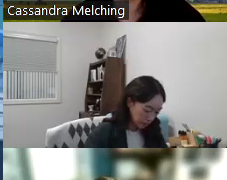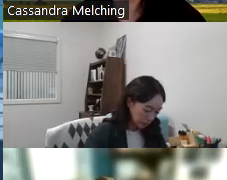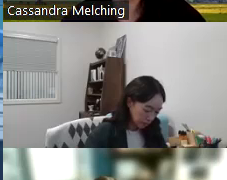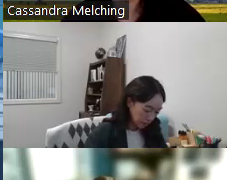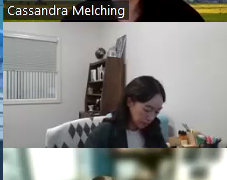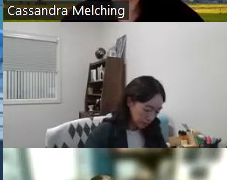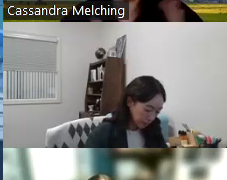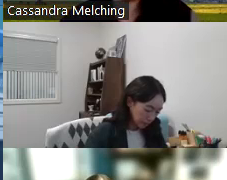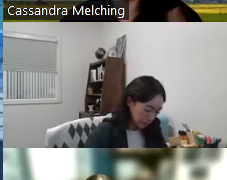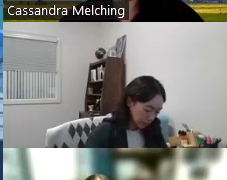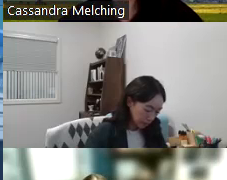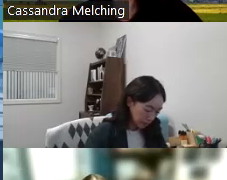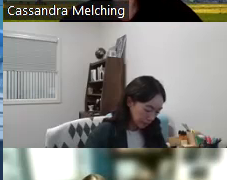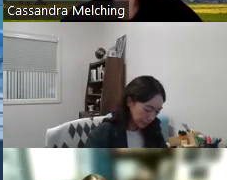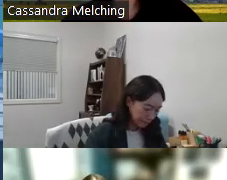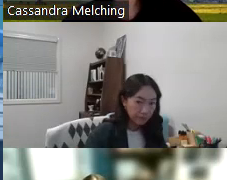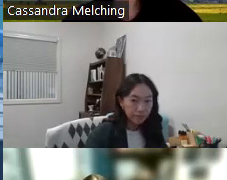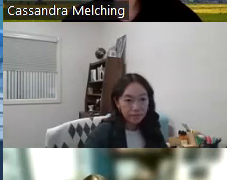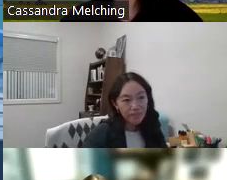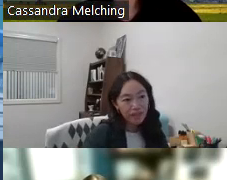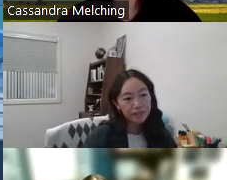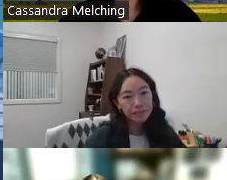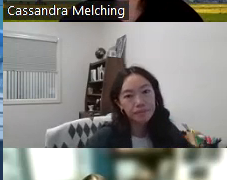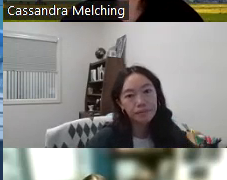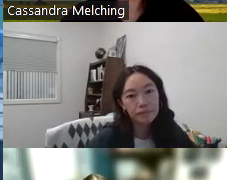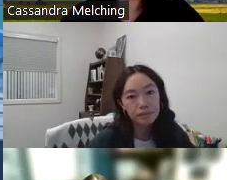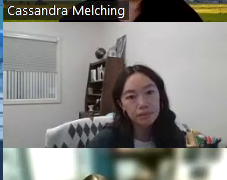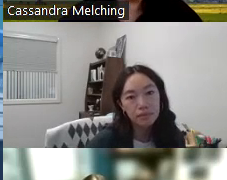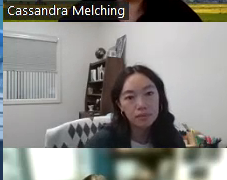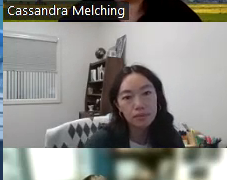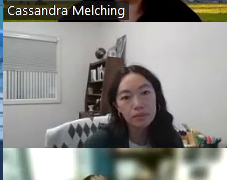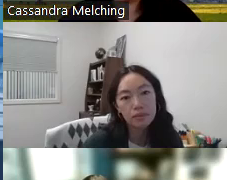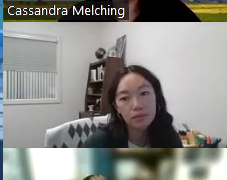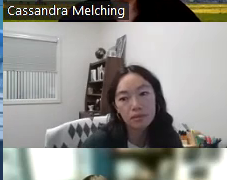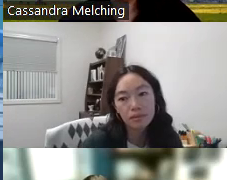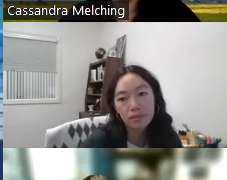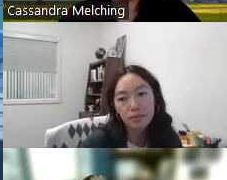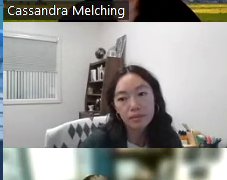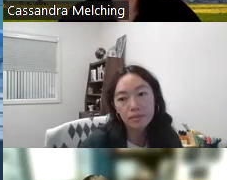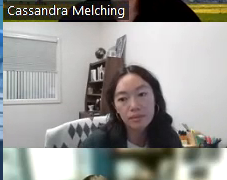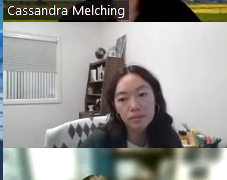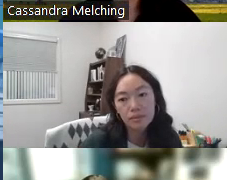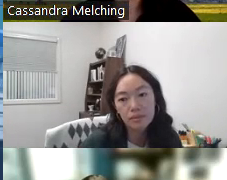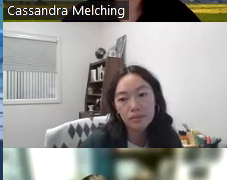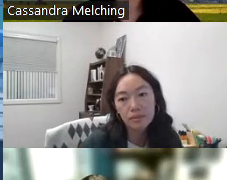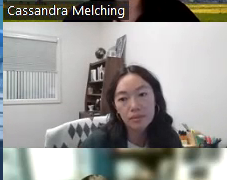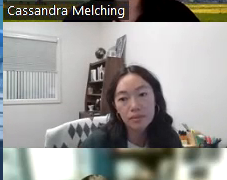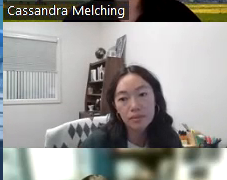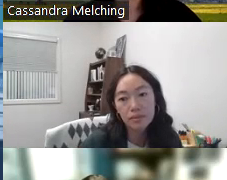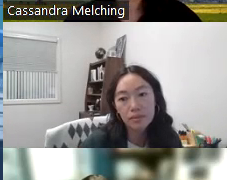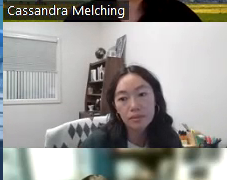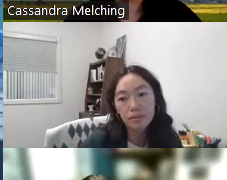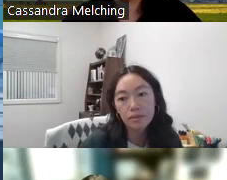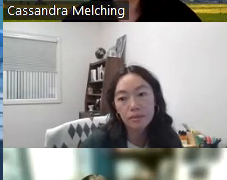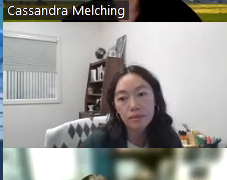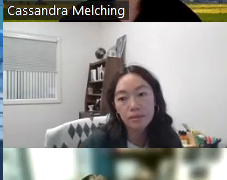new devices pretty soon. And then we just locked in another event that will be occurring